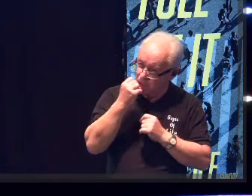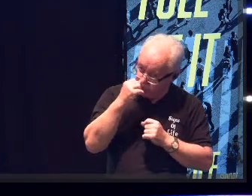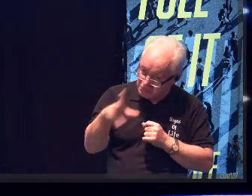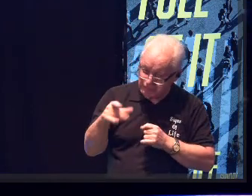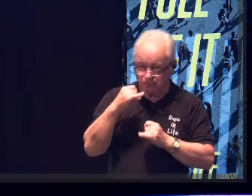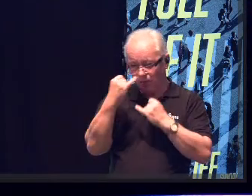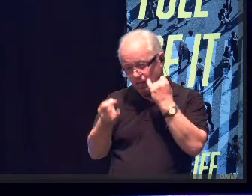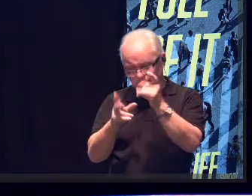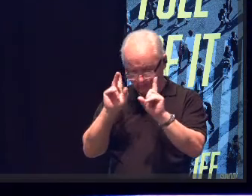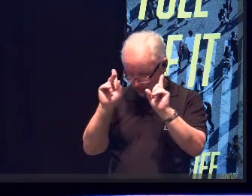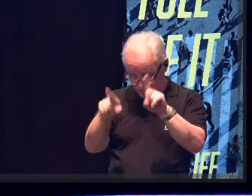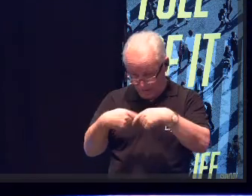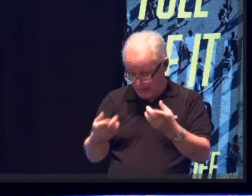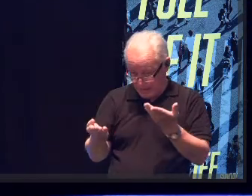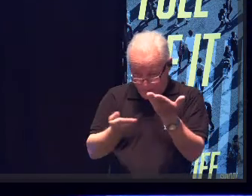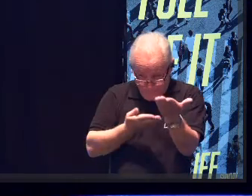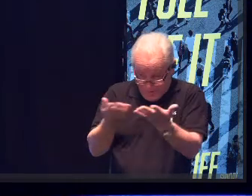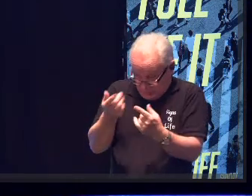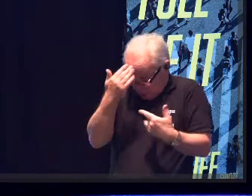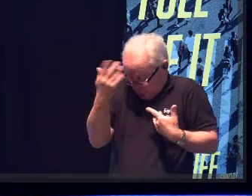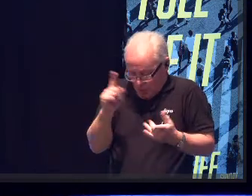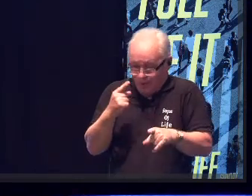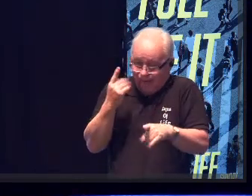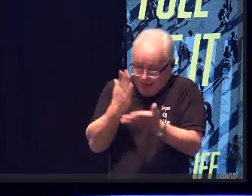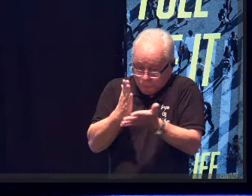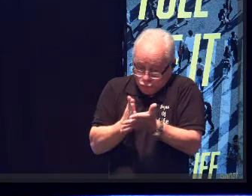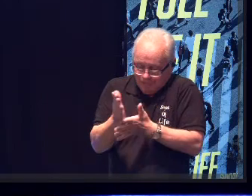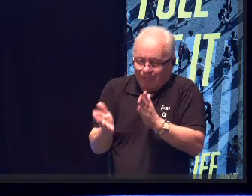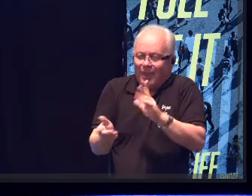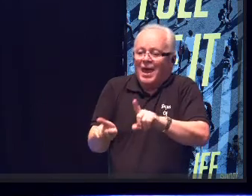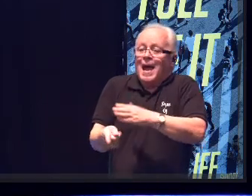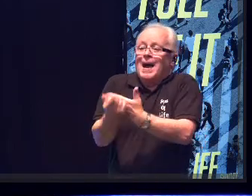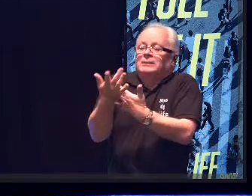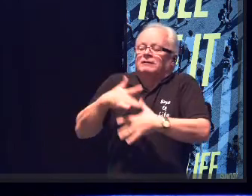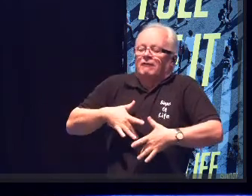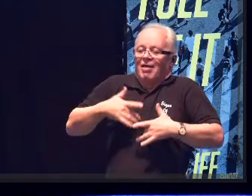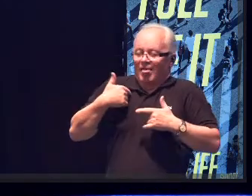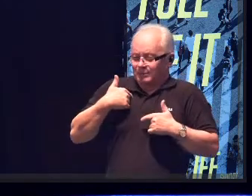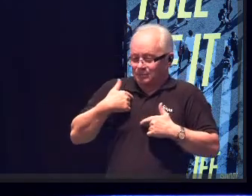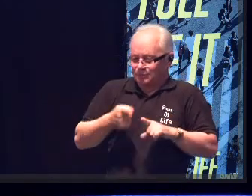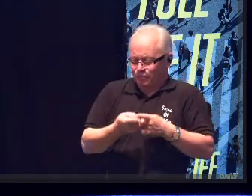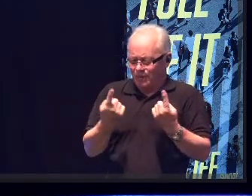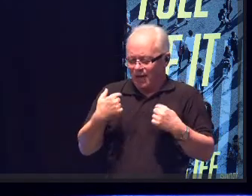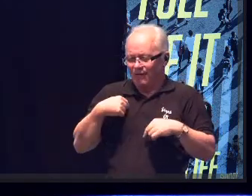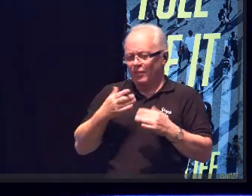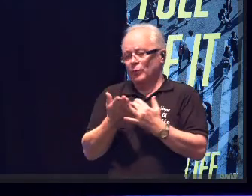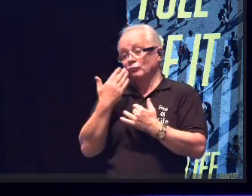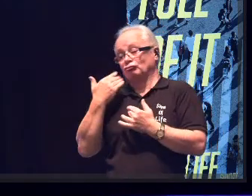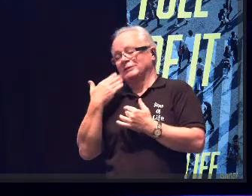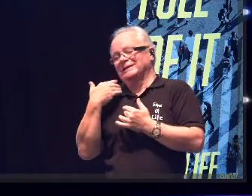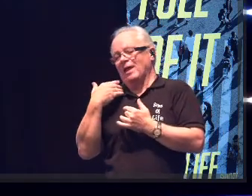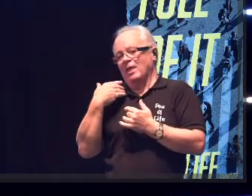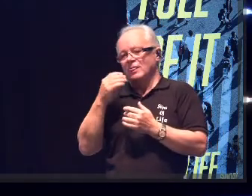the whole time we've existed, and particularly so recently, we've experienced a little bit of